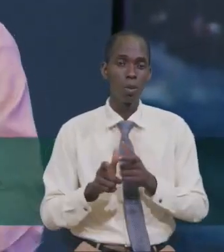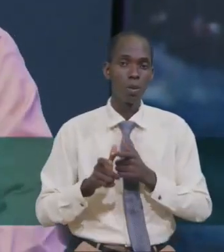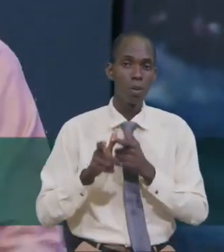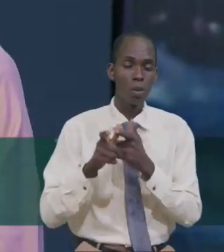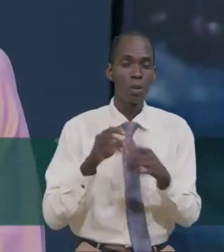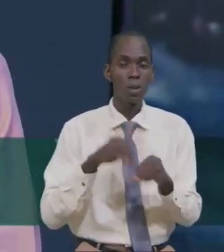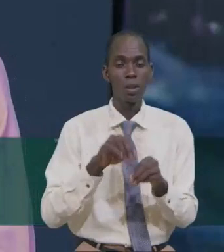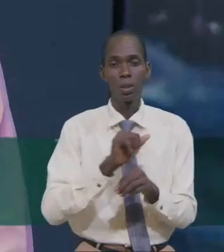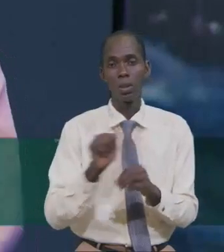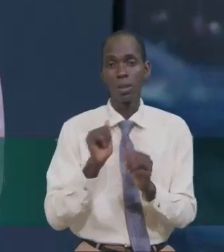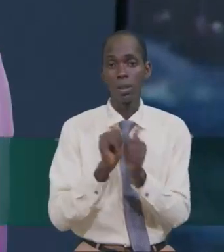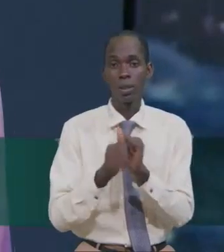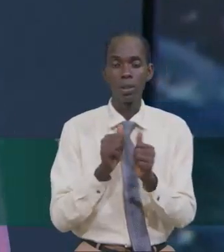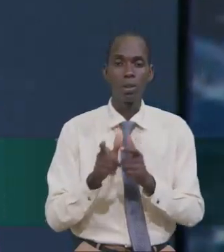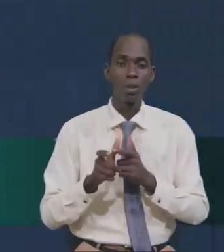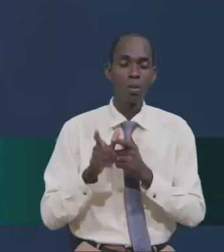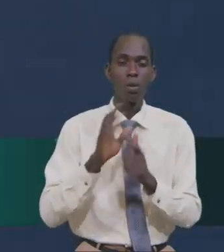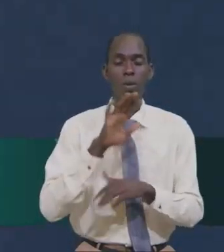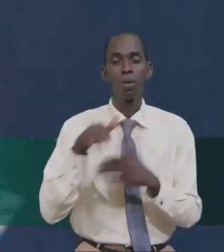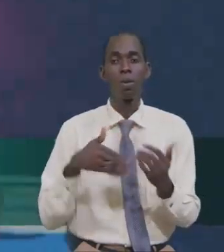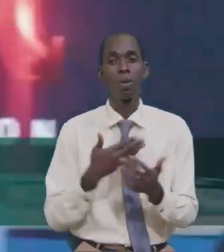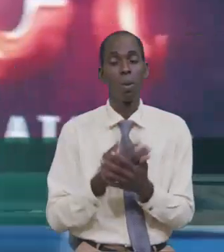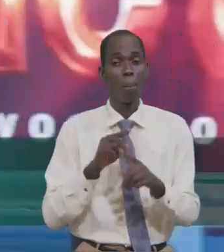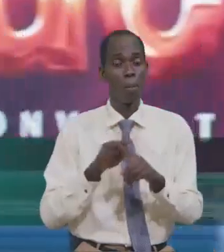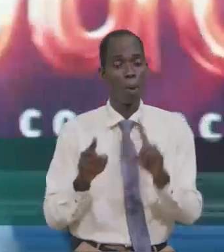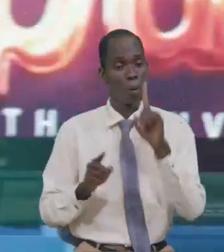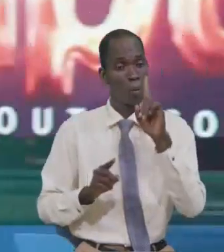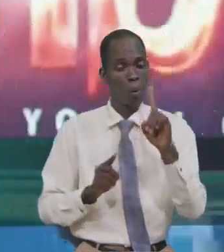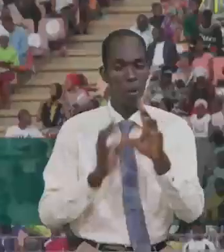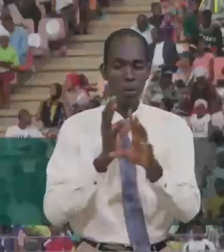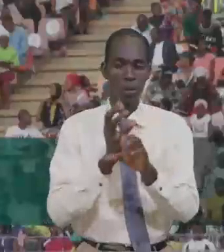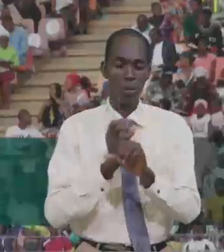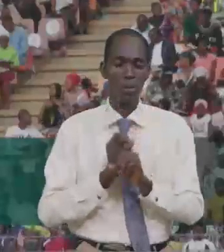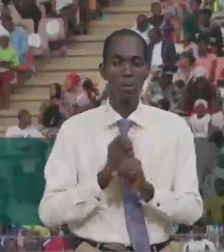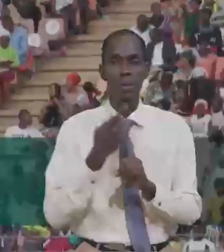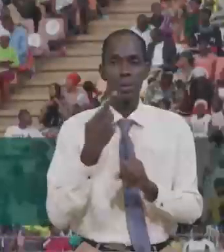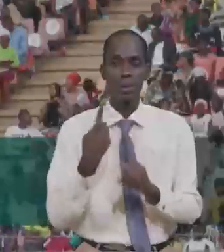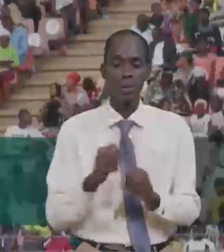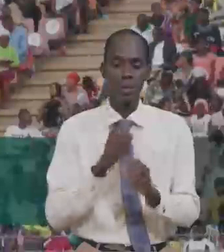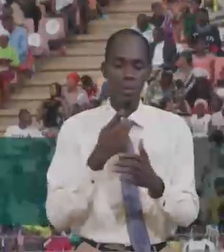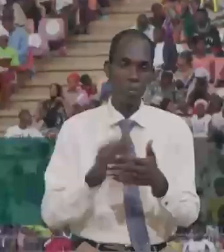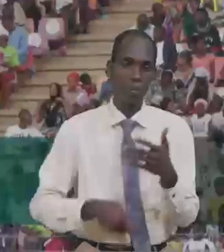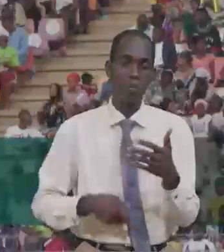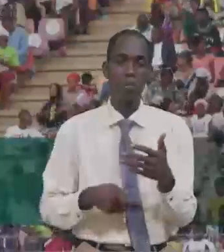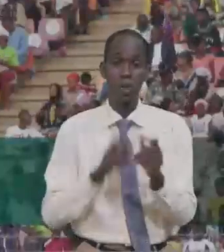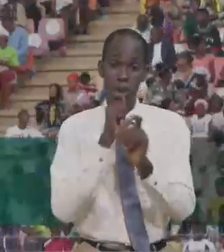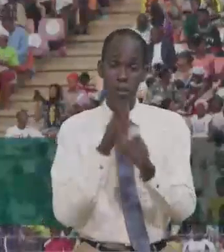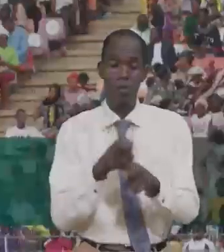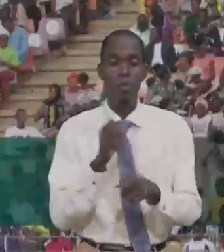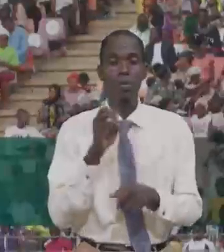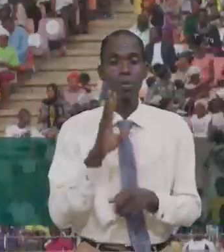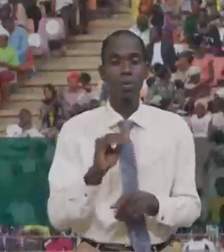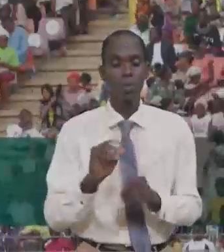So run. So run. Run in such a way. Run on